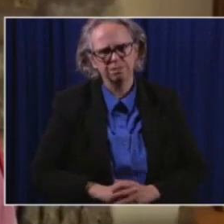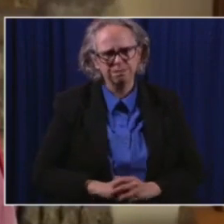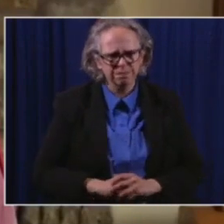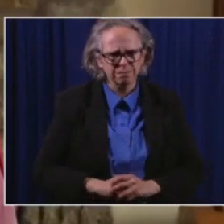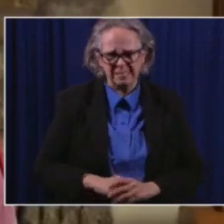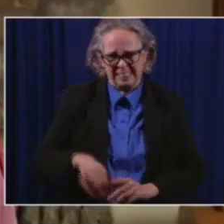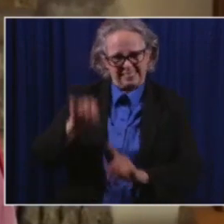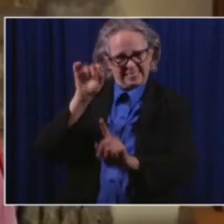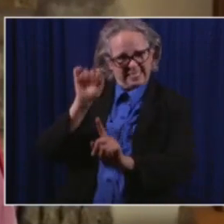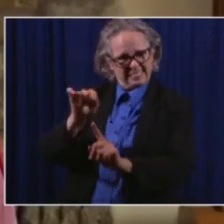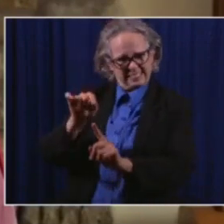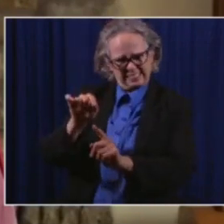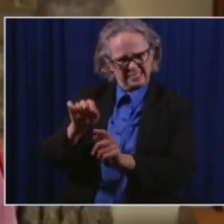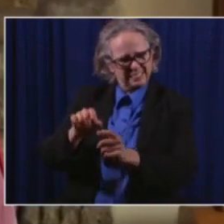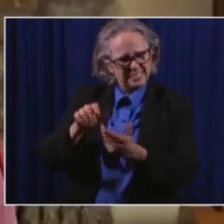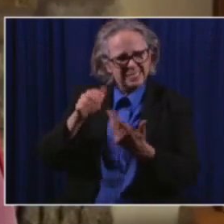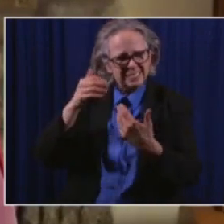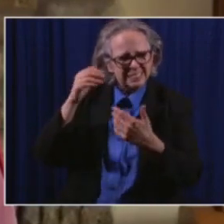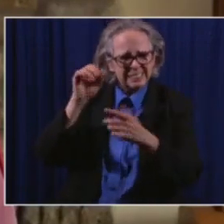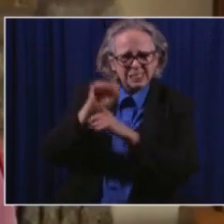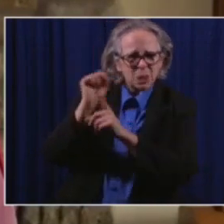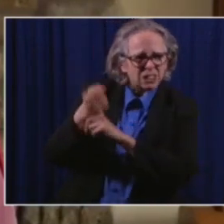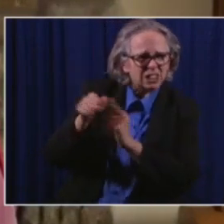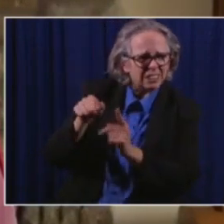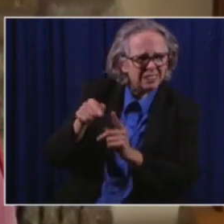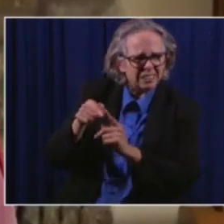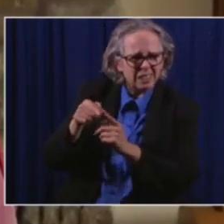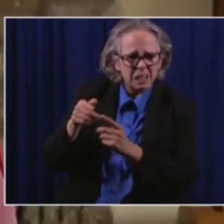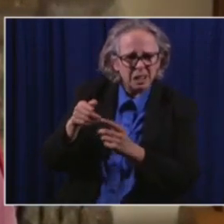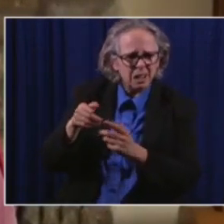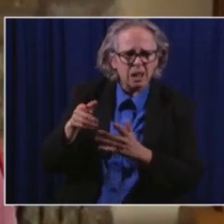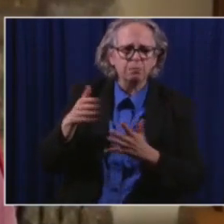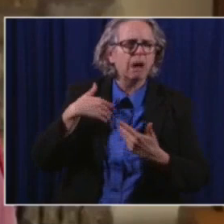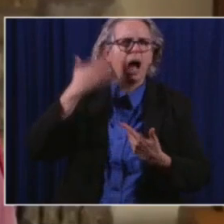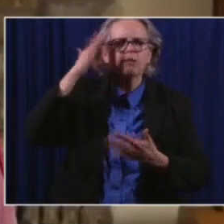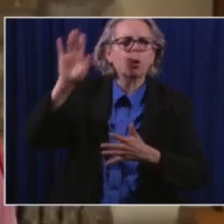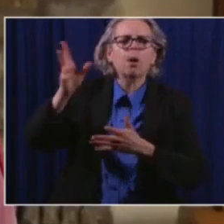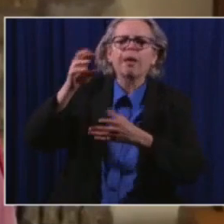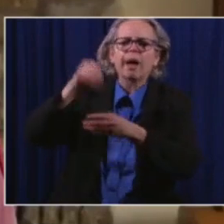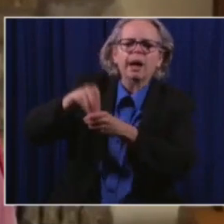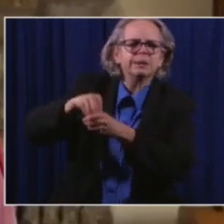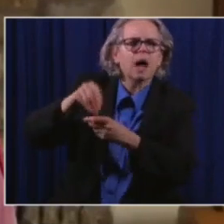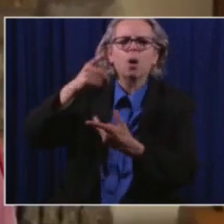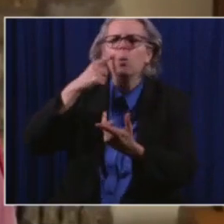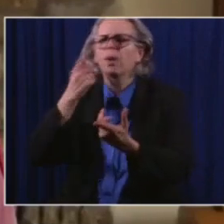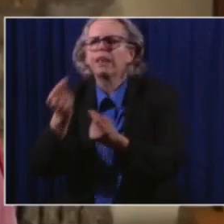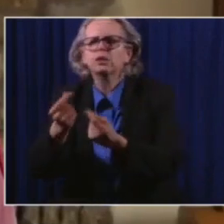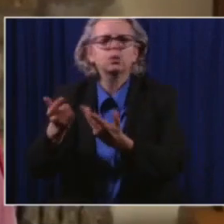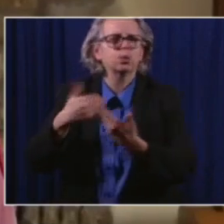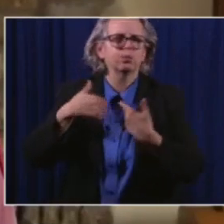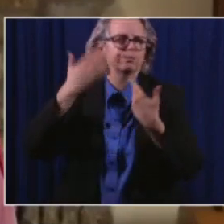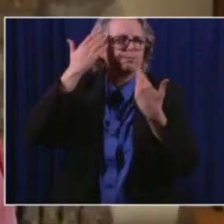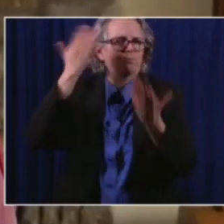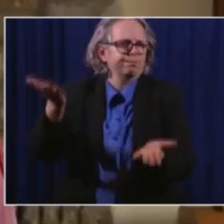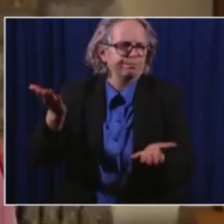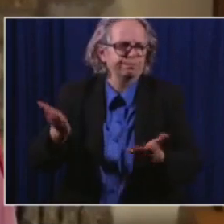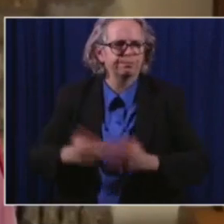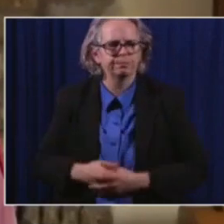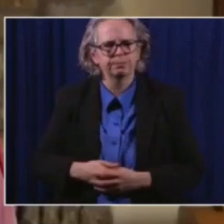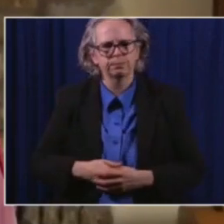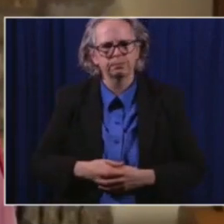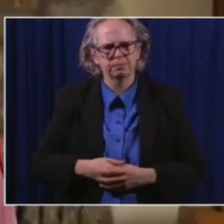this incident. I don't know the facts, but we are seeing people out there who believe